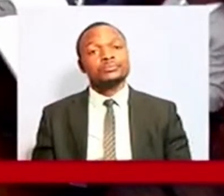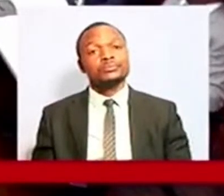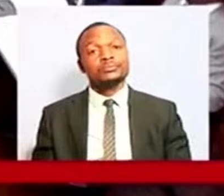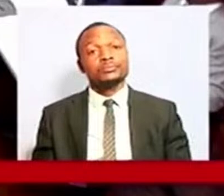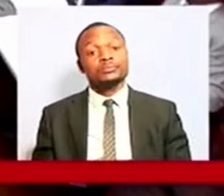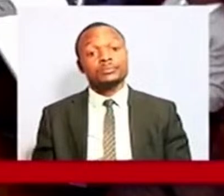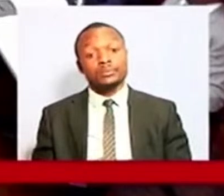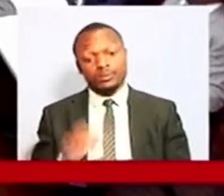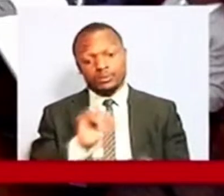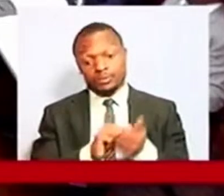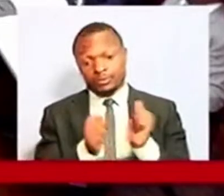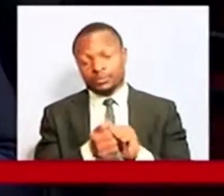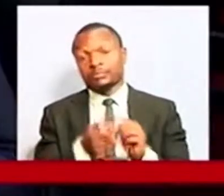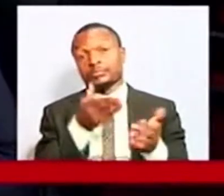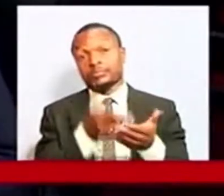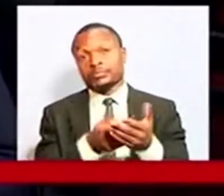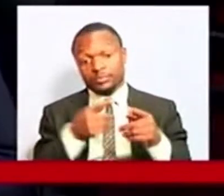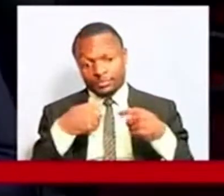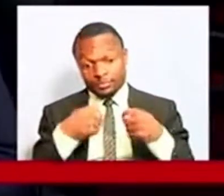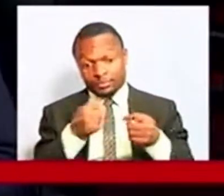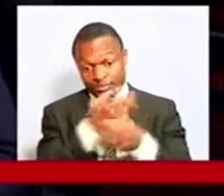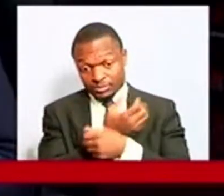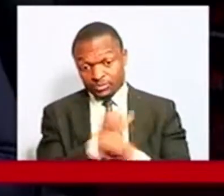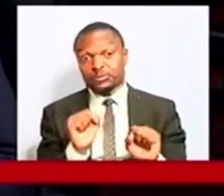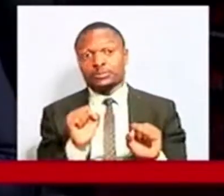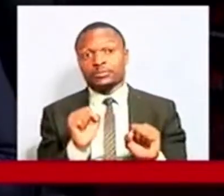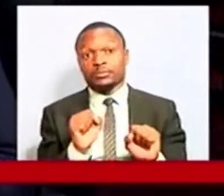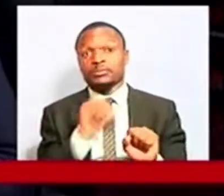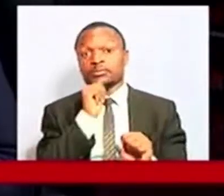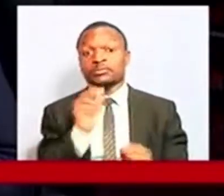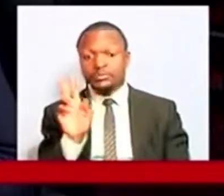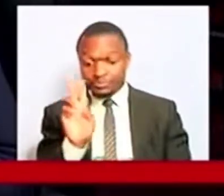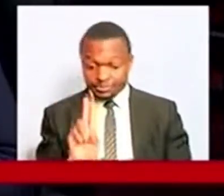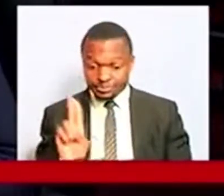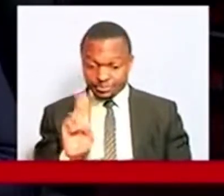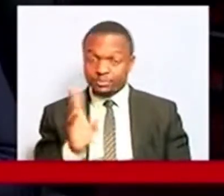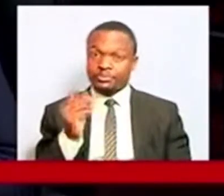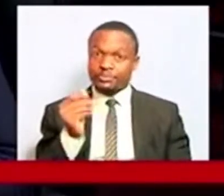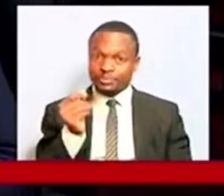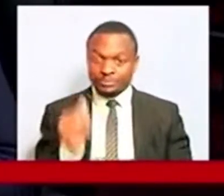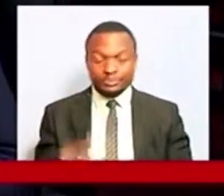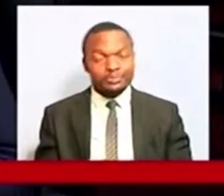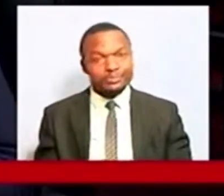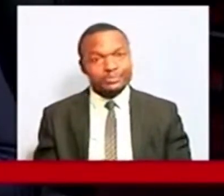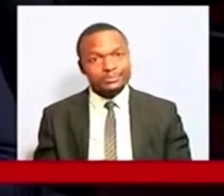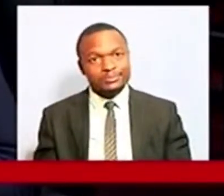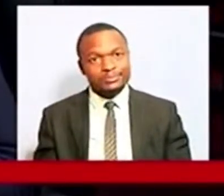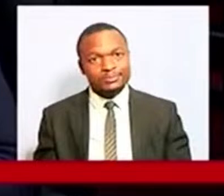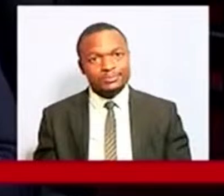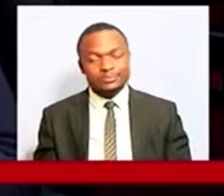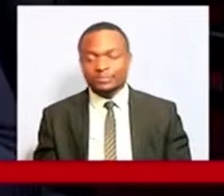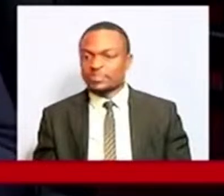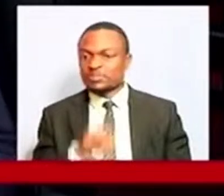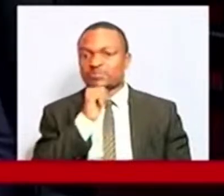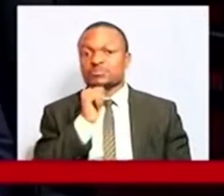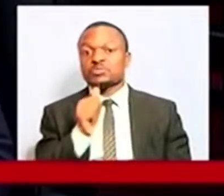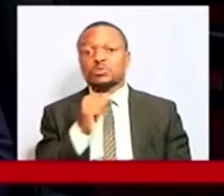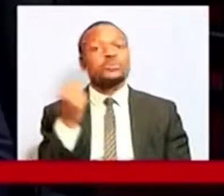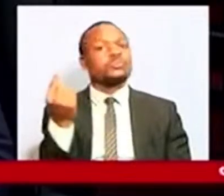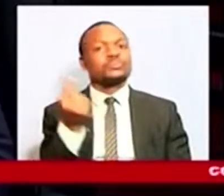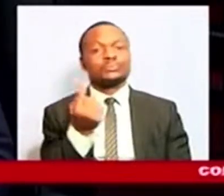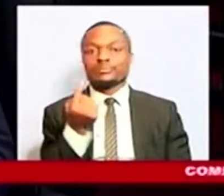this problem that we are trying to resolve of the unspent monies, it is not